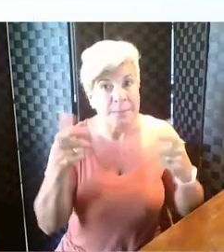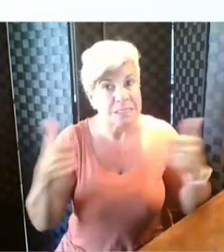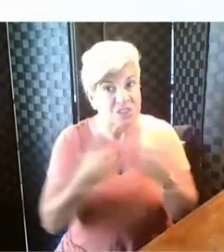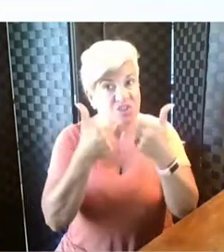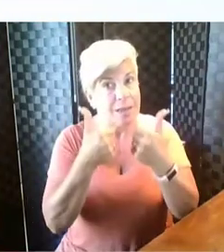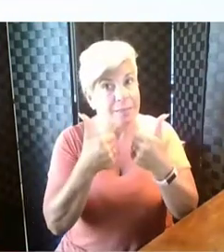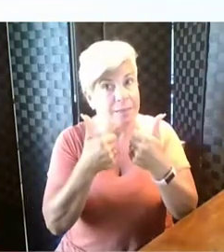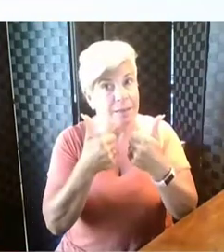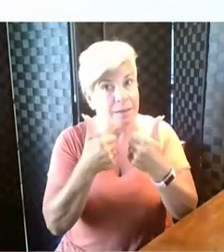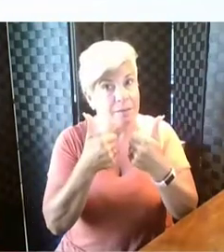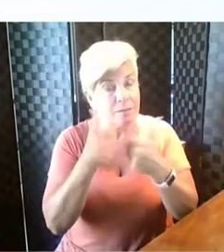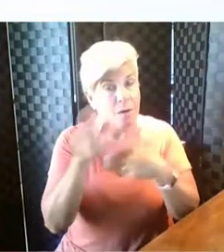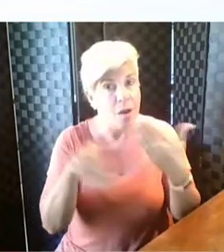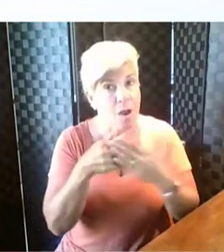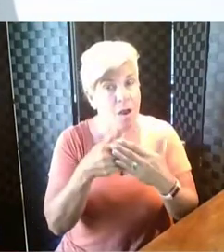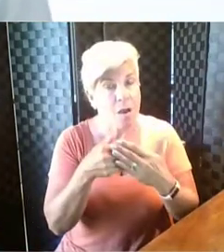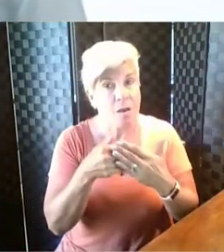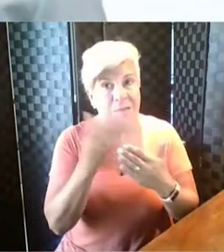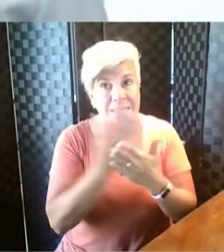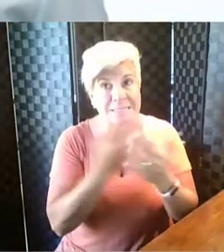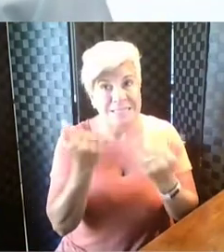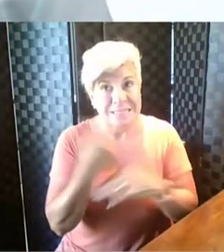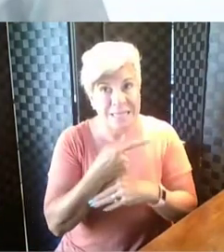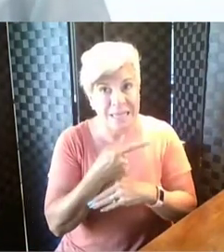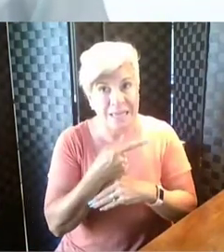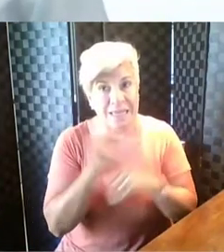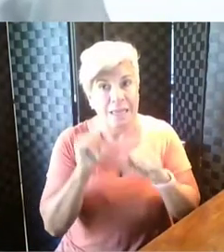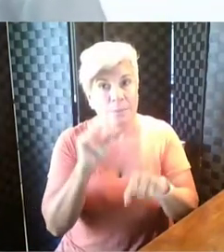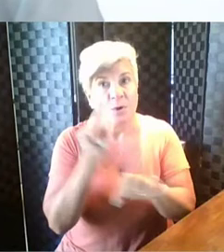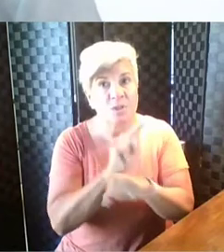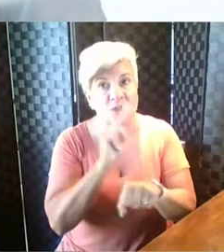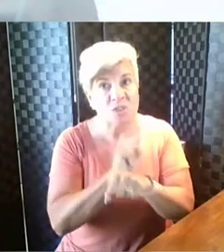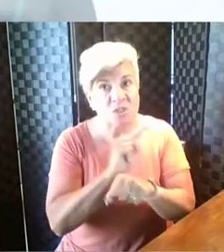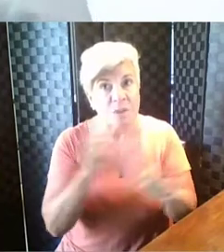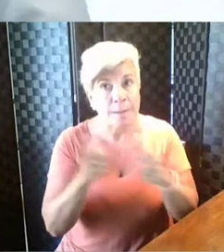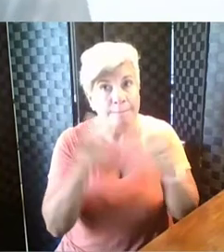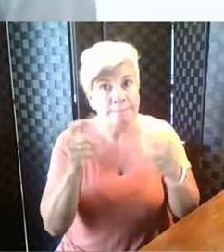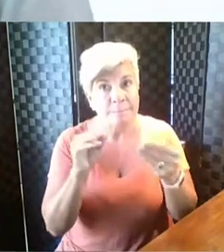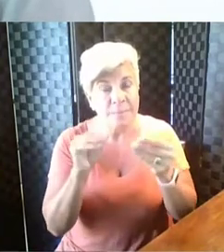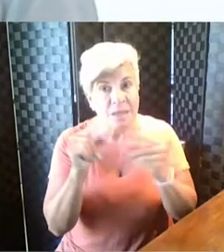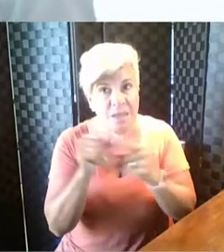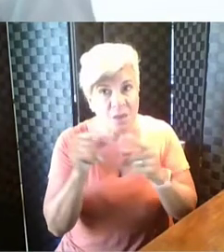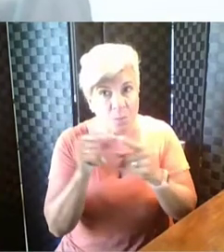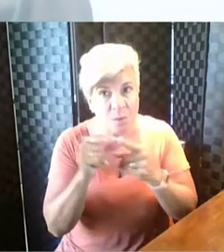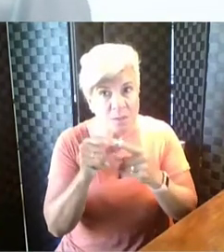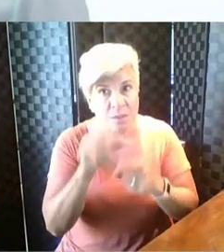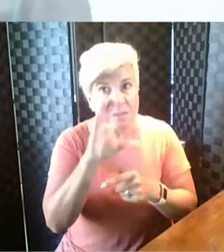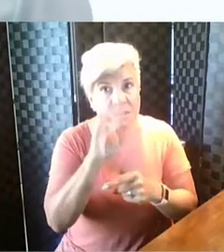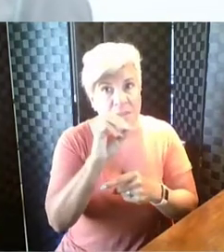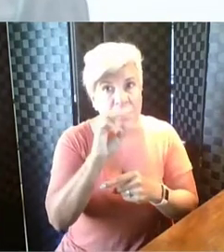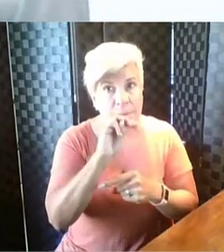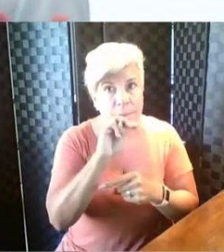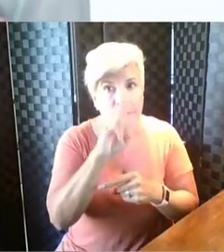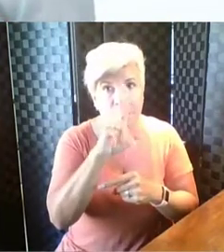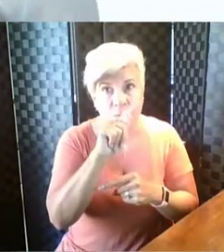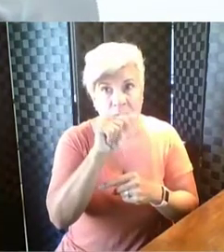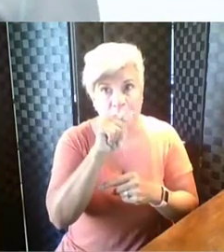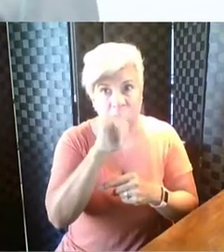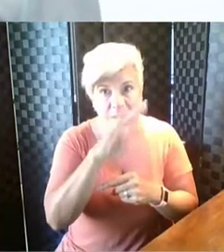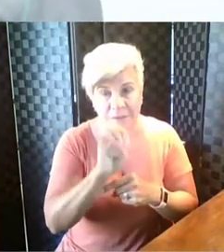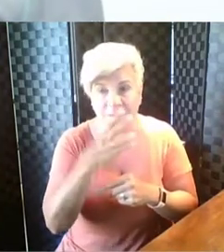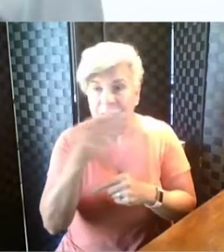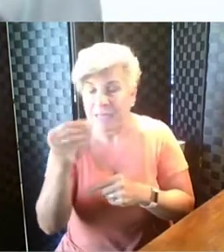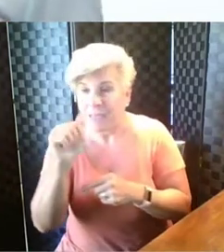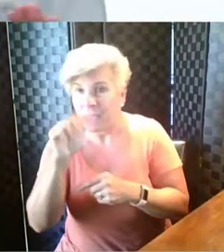challenge of our whole lesson today is to be able to use those big words, commutative and